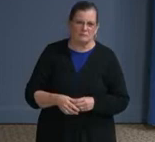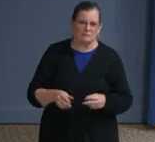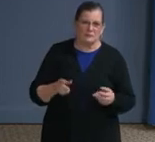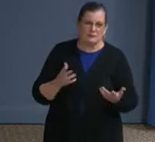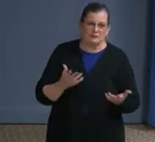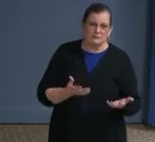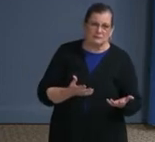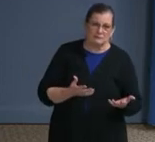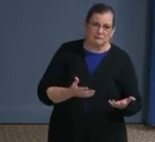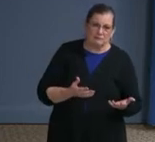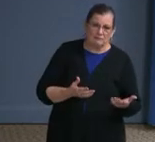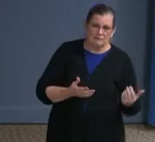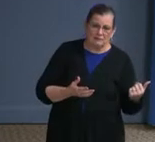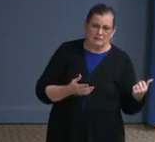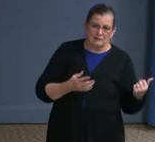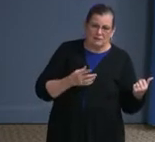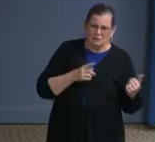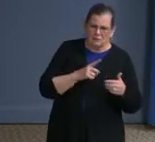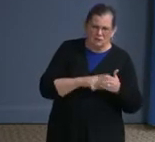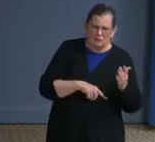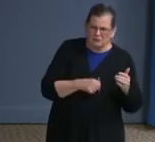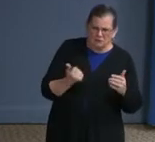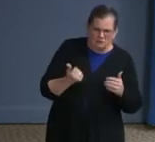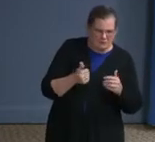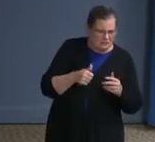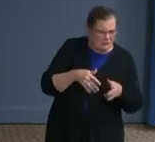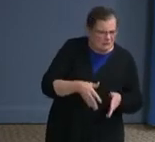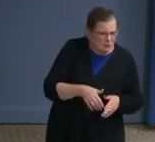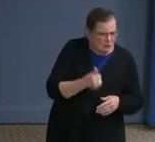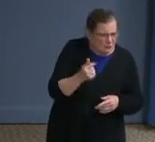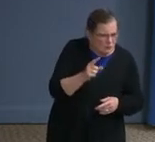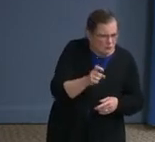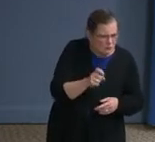I'm blanking on the rest of your question. The